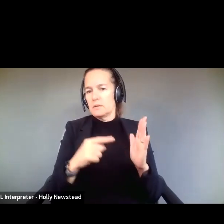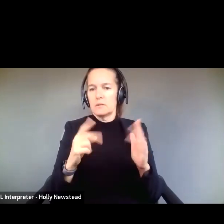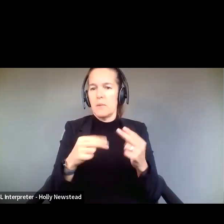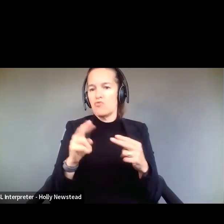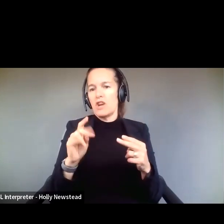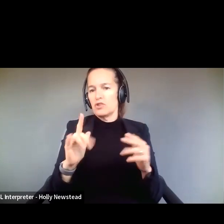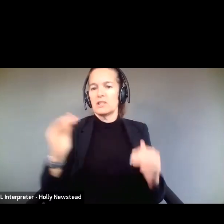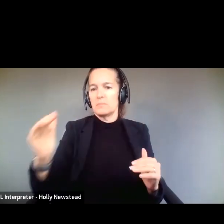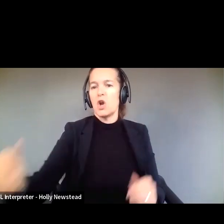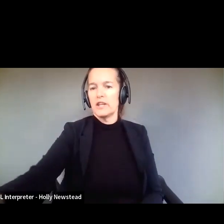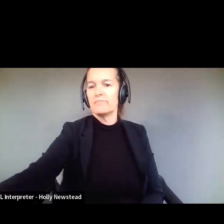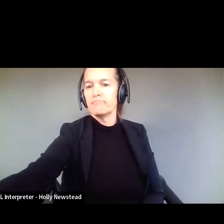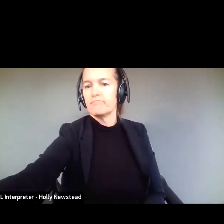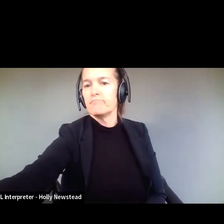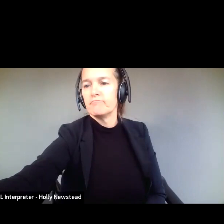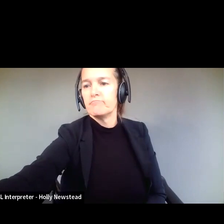disparities.